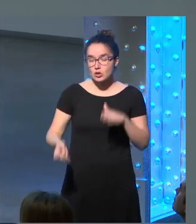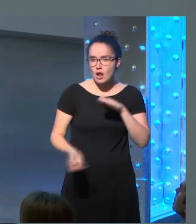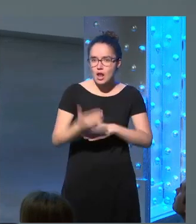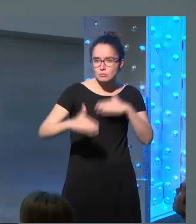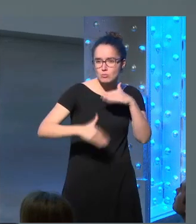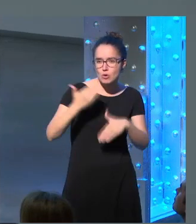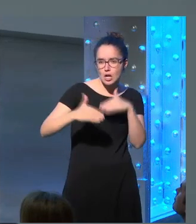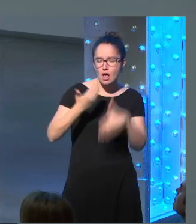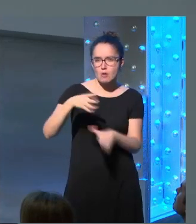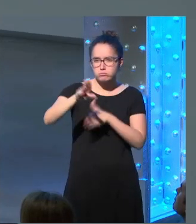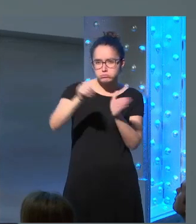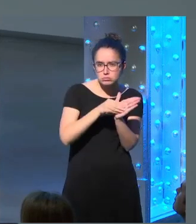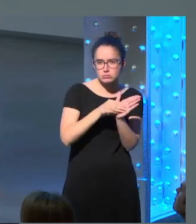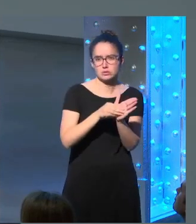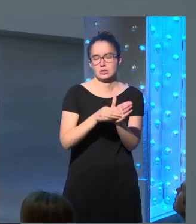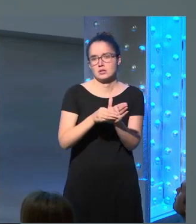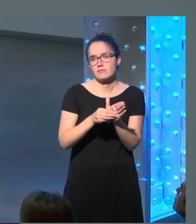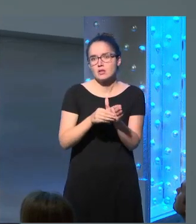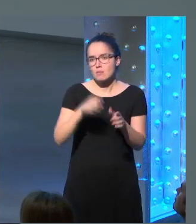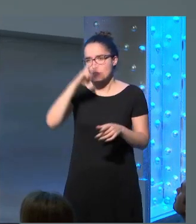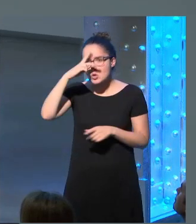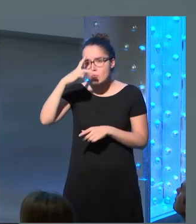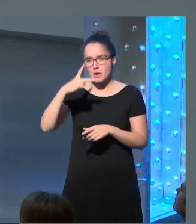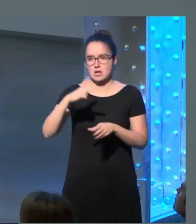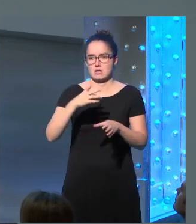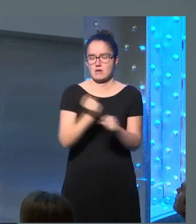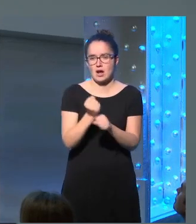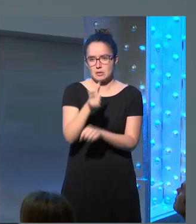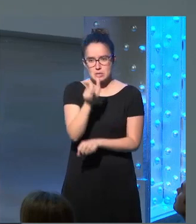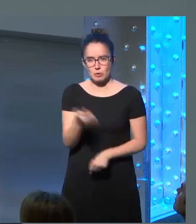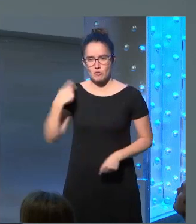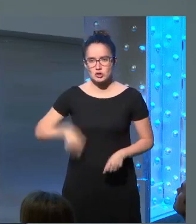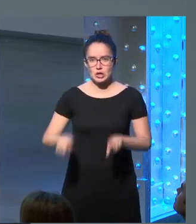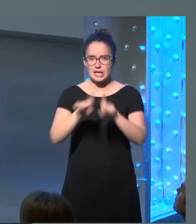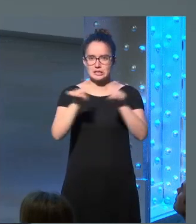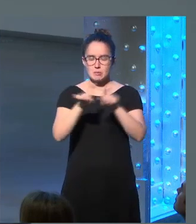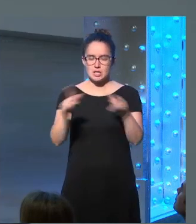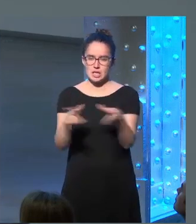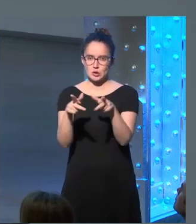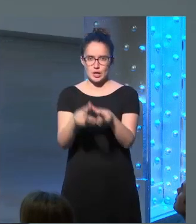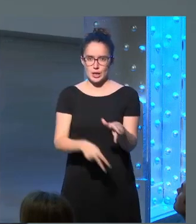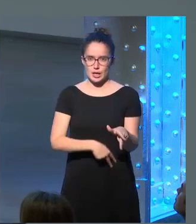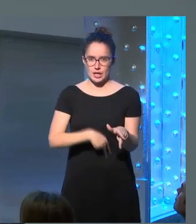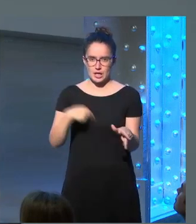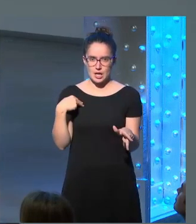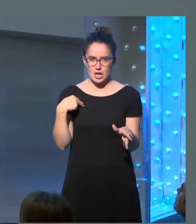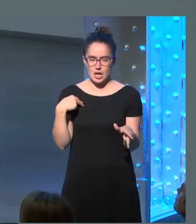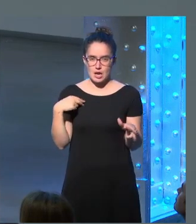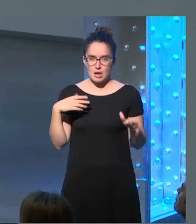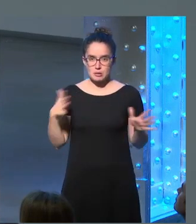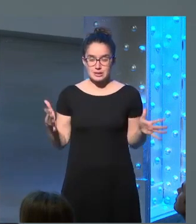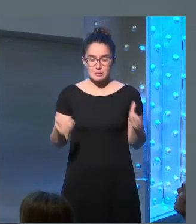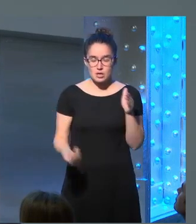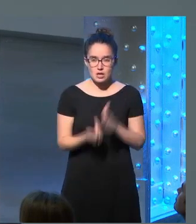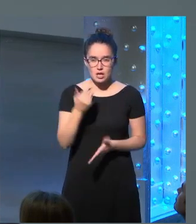XLDesafío, who are paying attention to the high ranking topics and the main challenges that are a concern